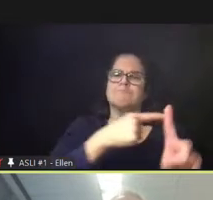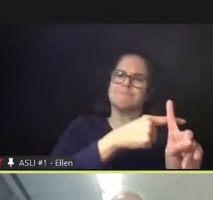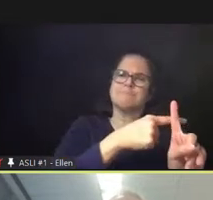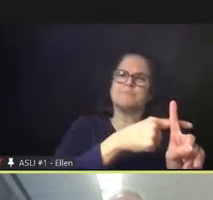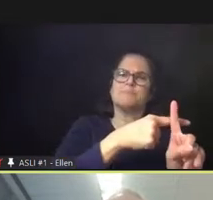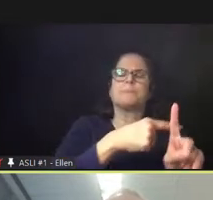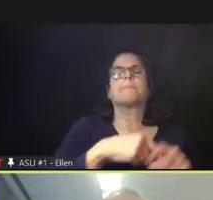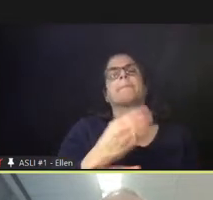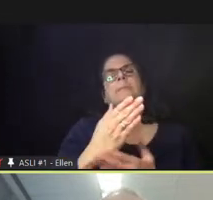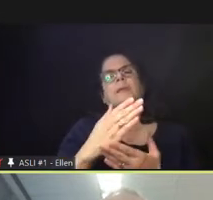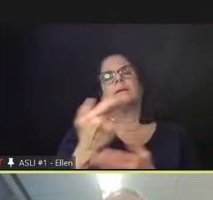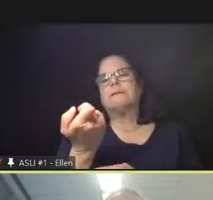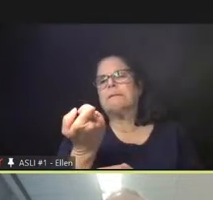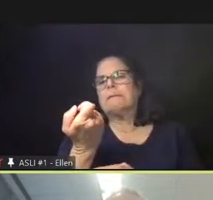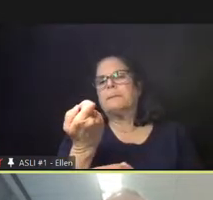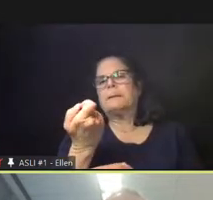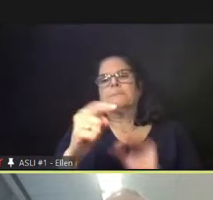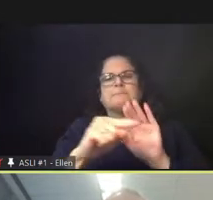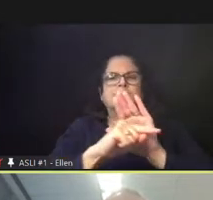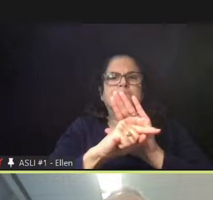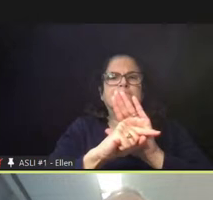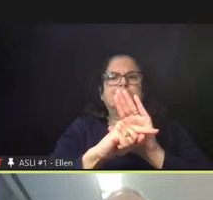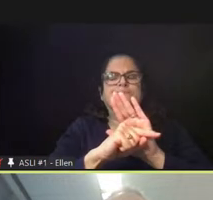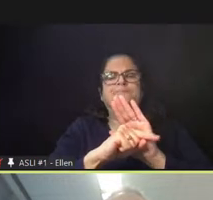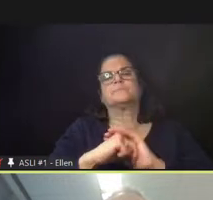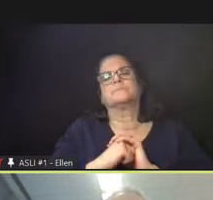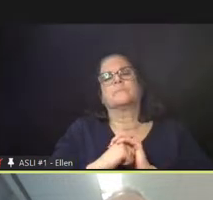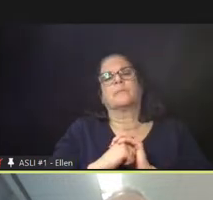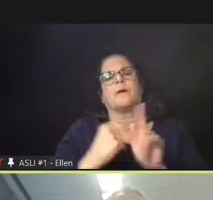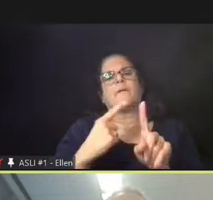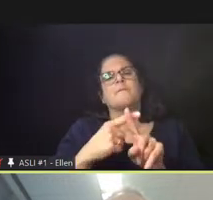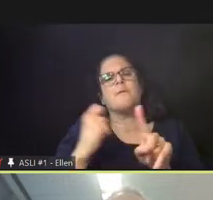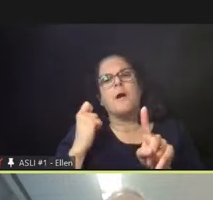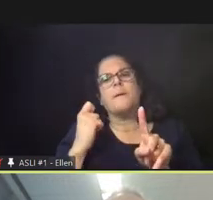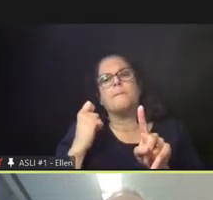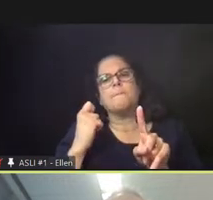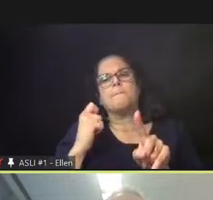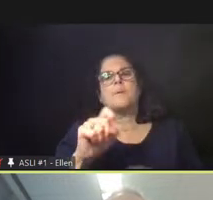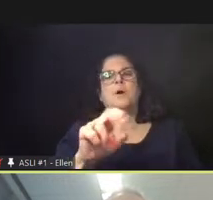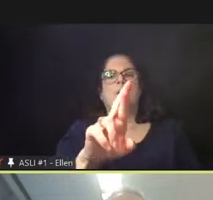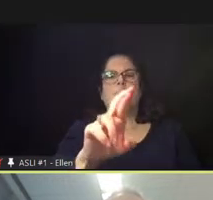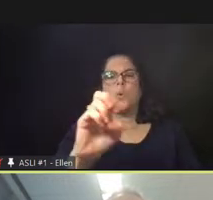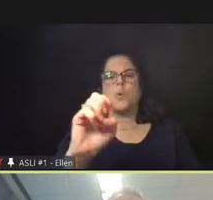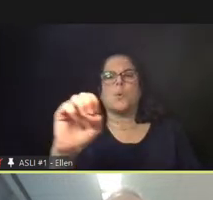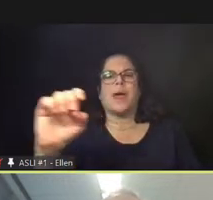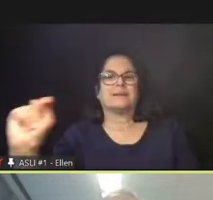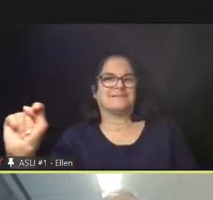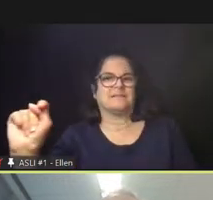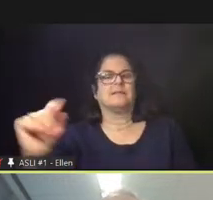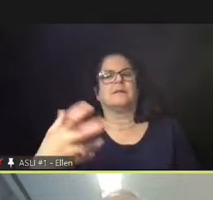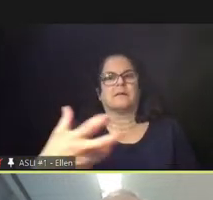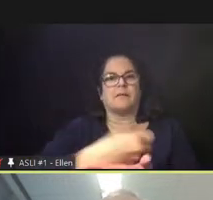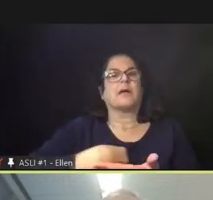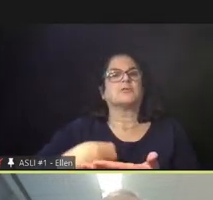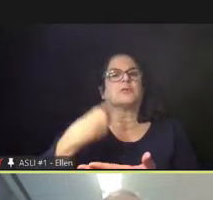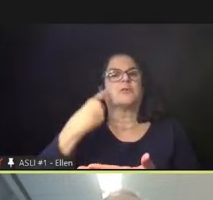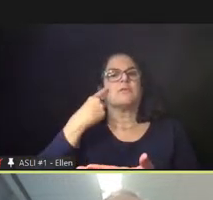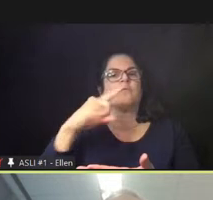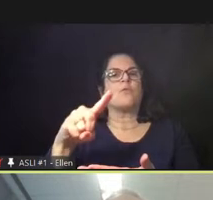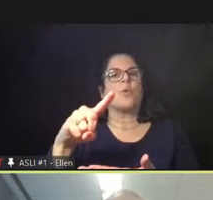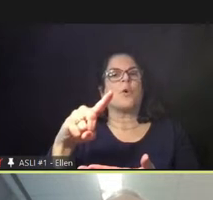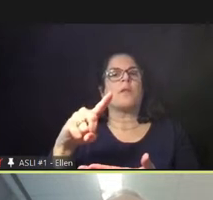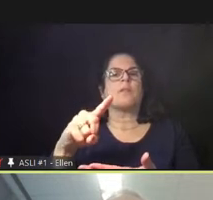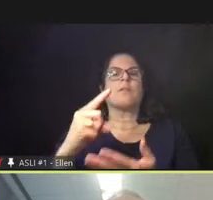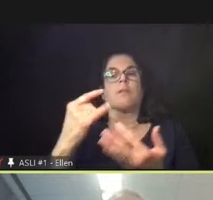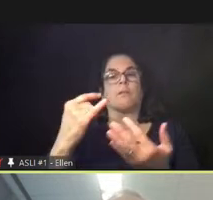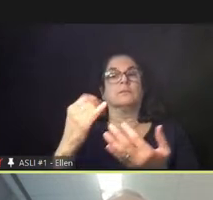small offsets, negative offsets from the RET collections for the month. We'll continue to keep an